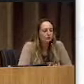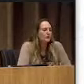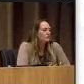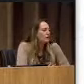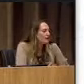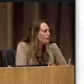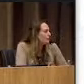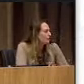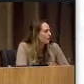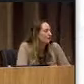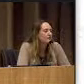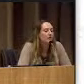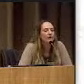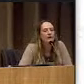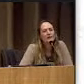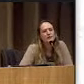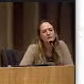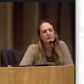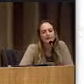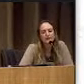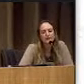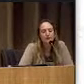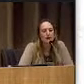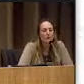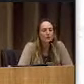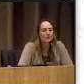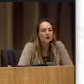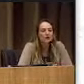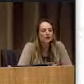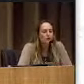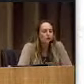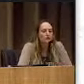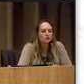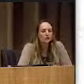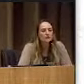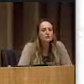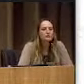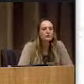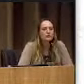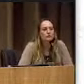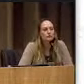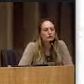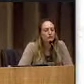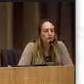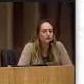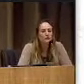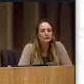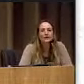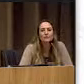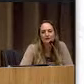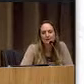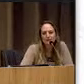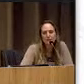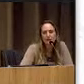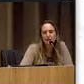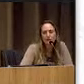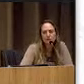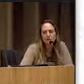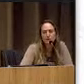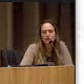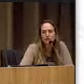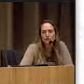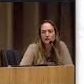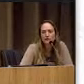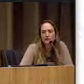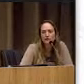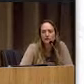the workers hospital, which is this main one in town, was working